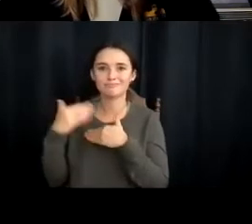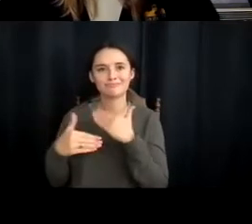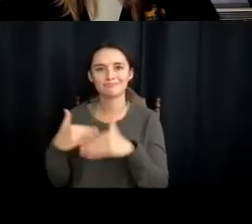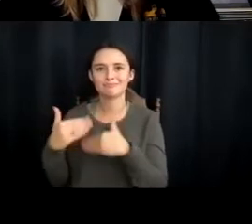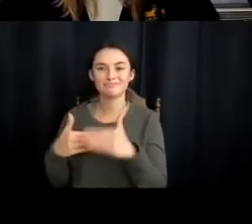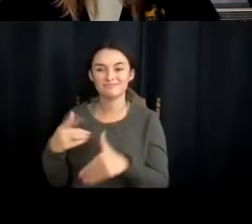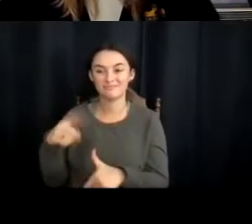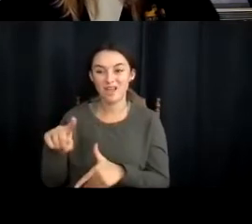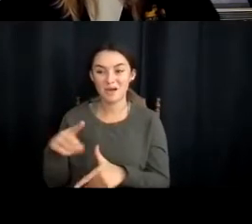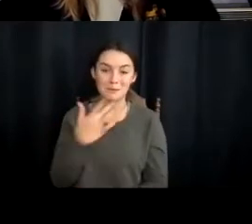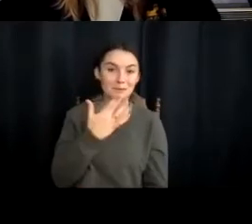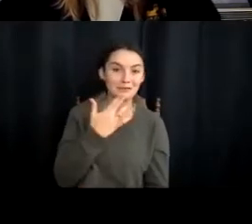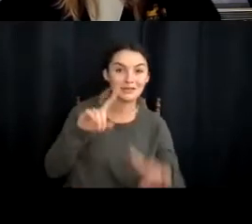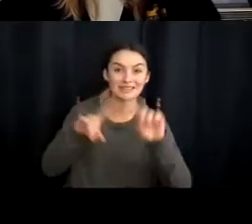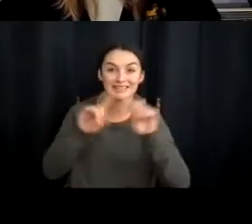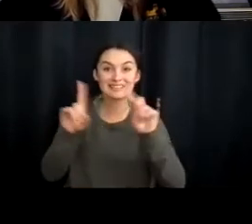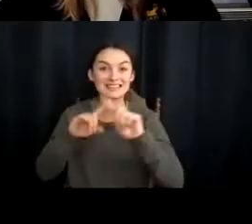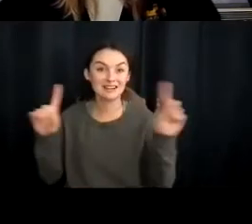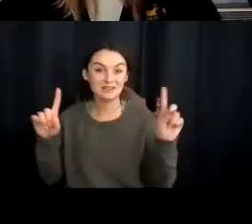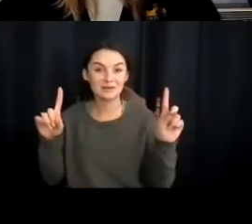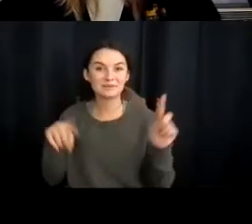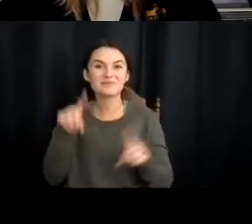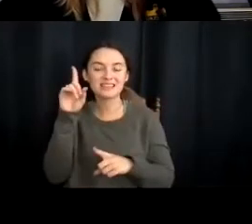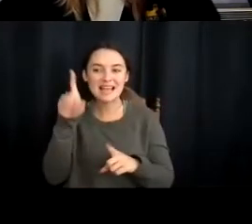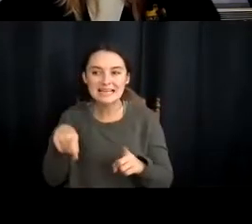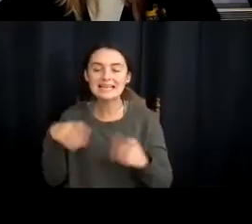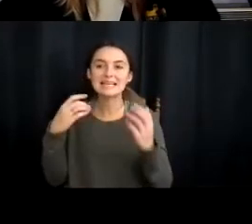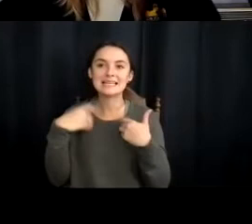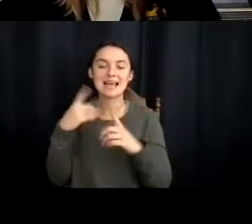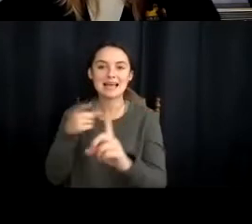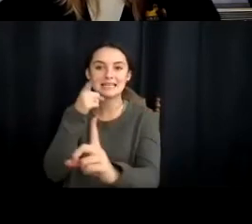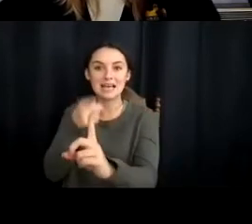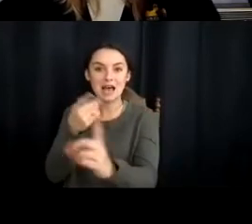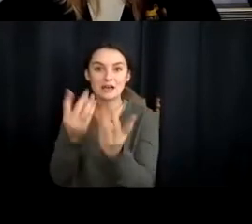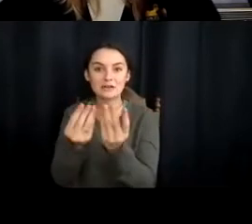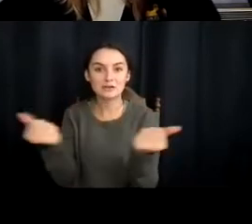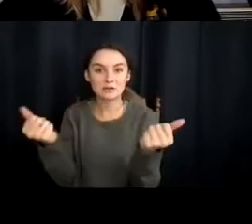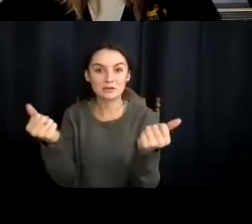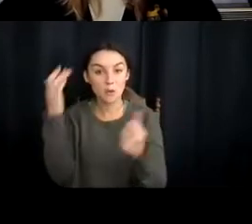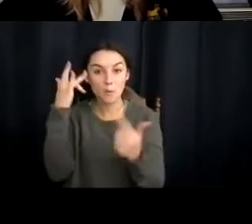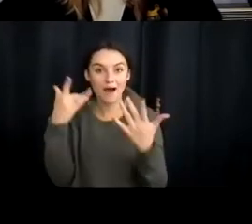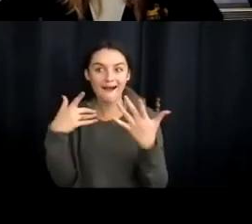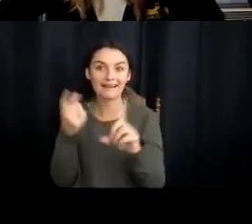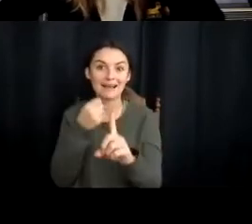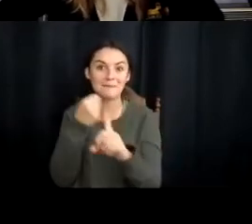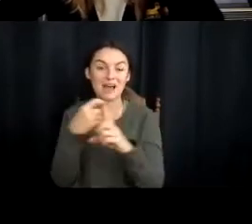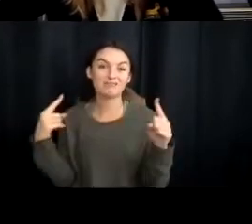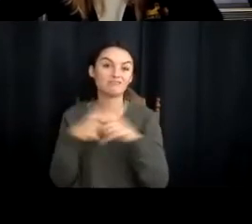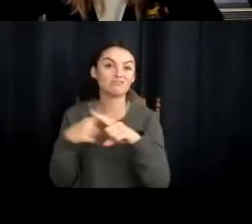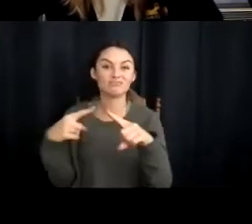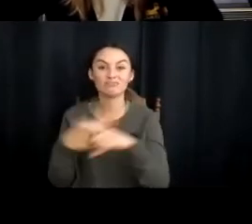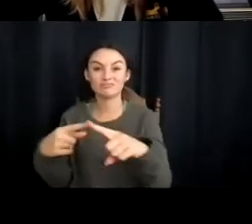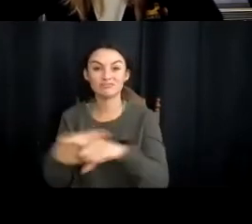of government. And they needed to come to a solution because they were facing some conflicts. So one was that there were some